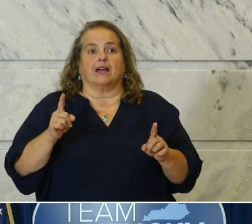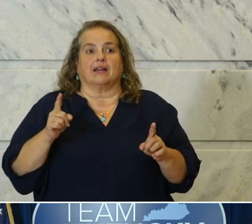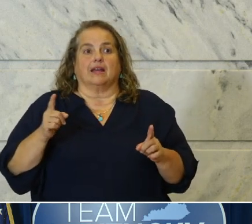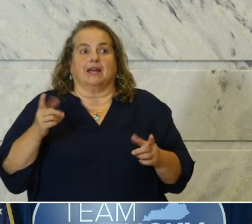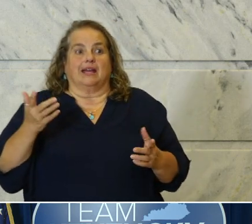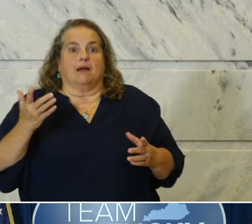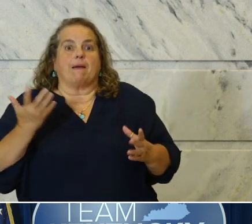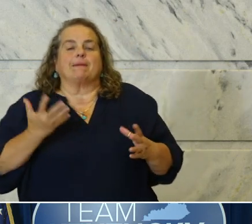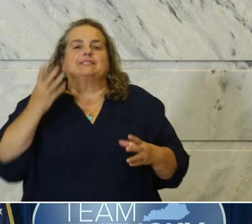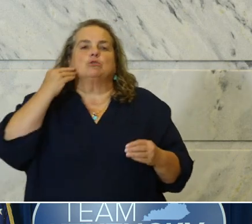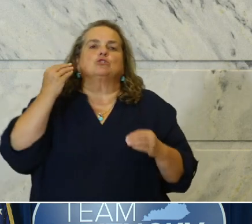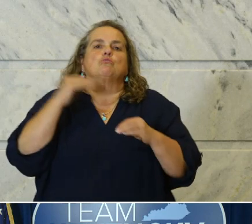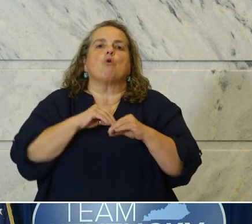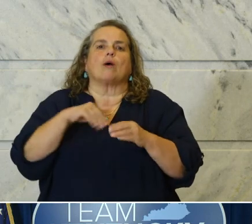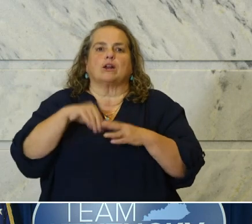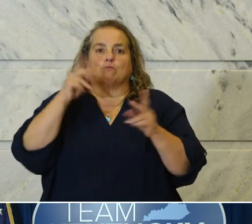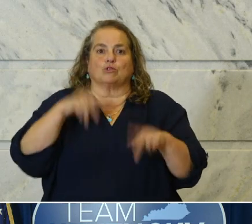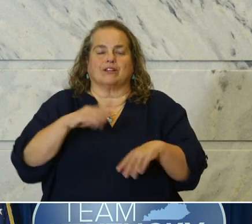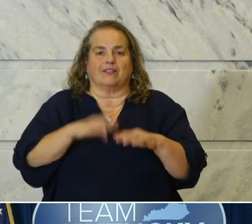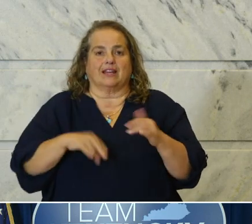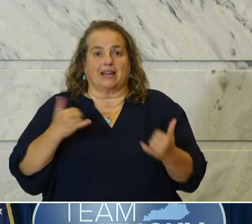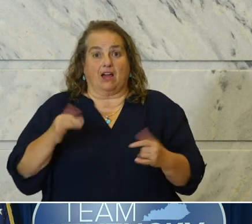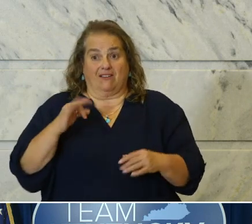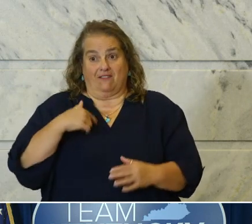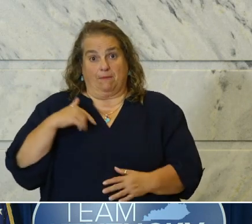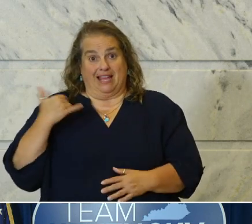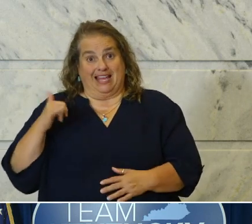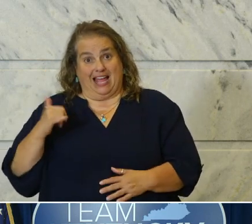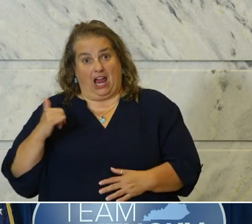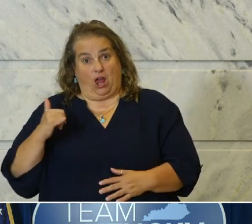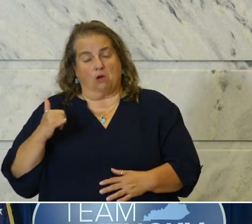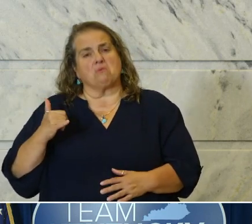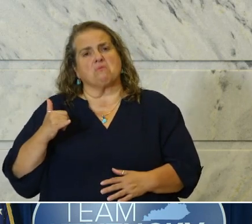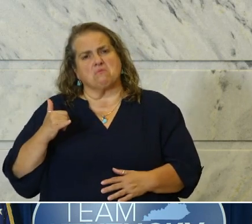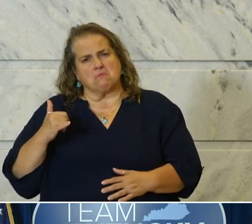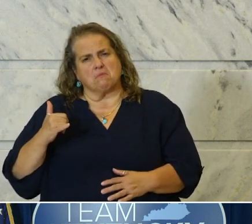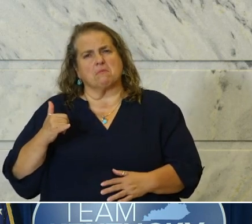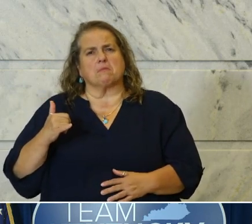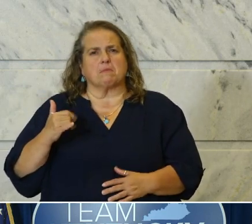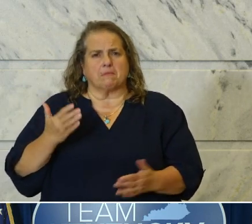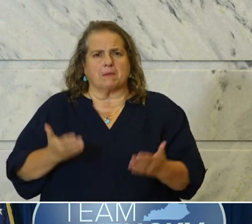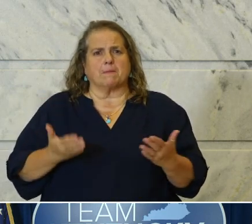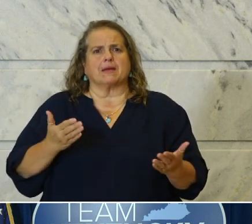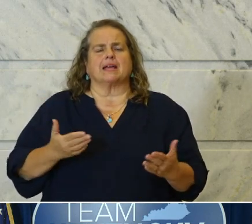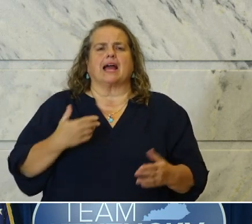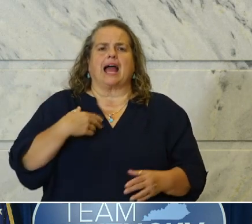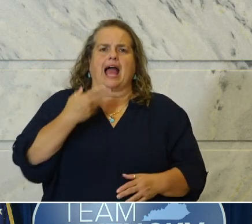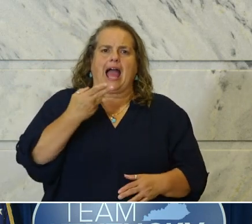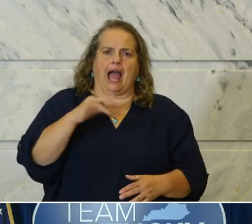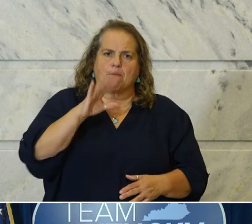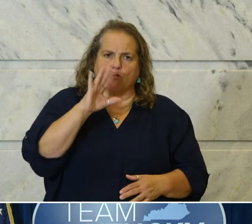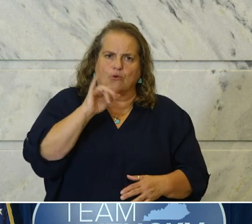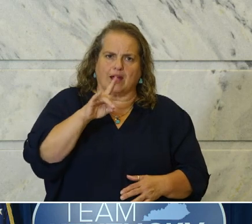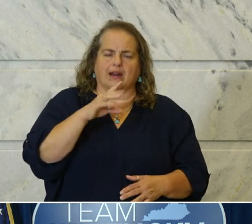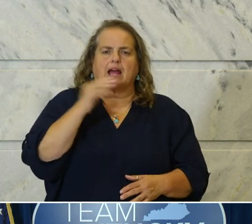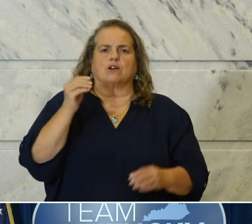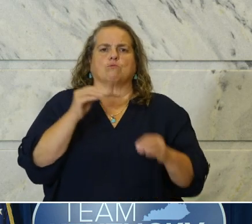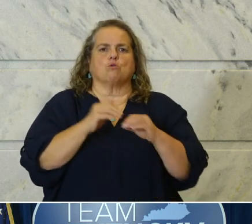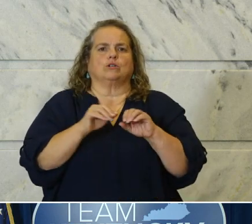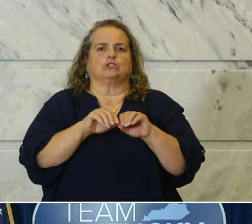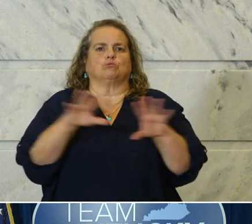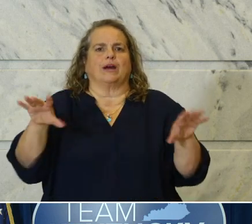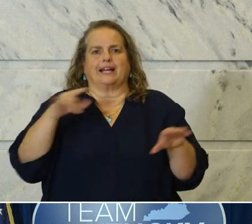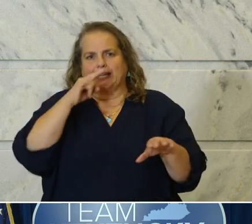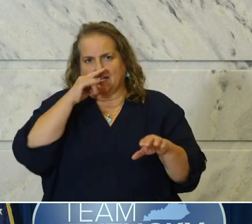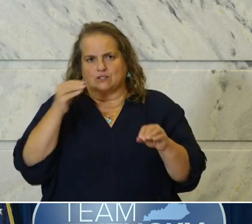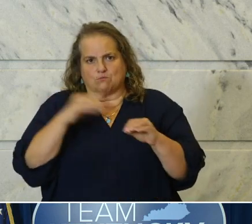now. If I am in the yellow, I'm probably looking at a hybrid model and or spreading kids out